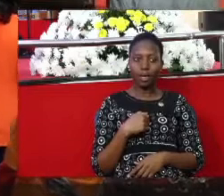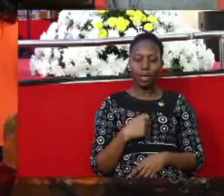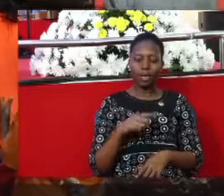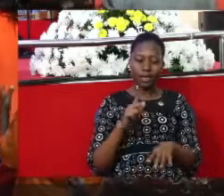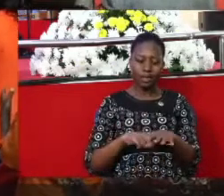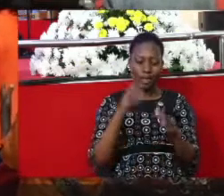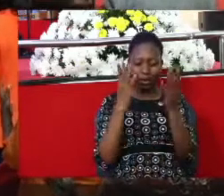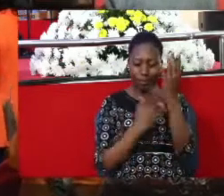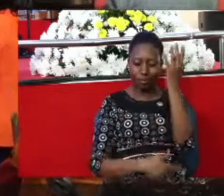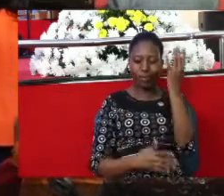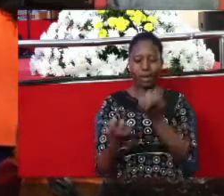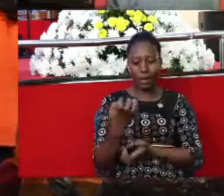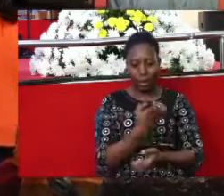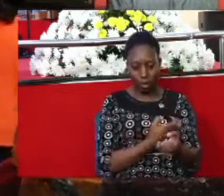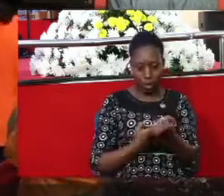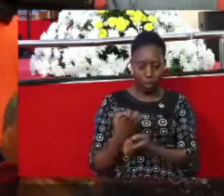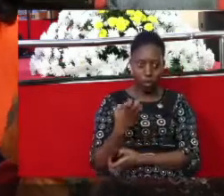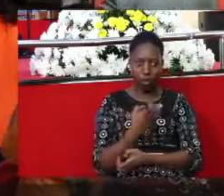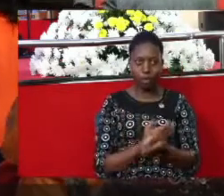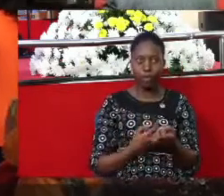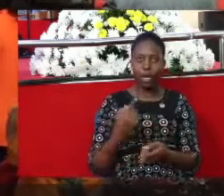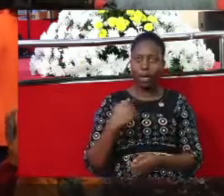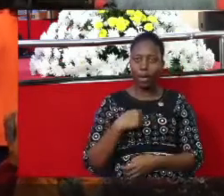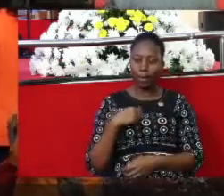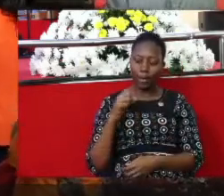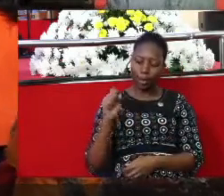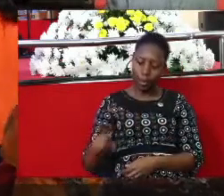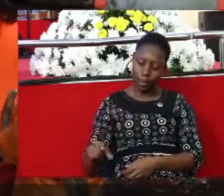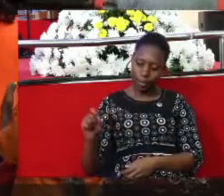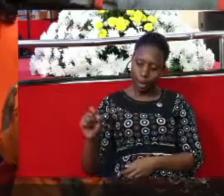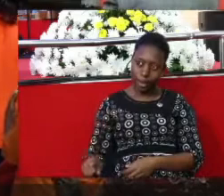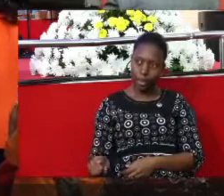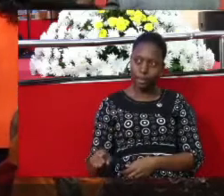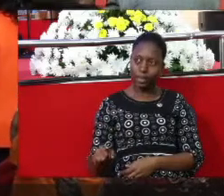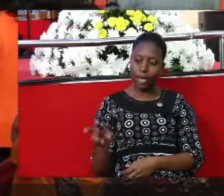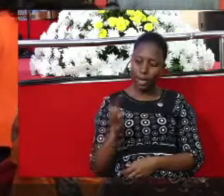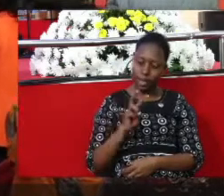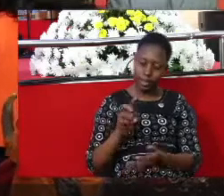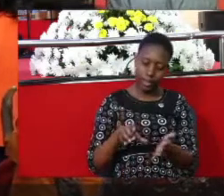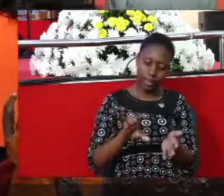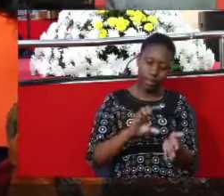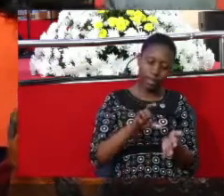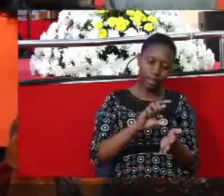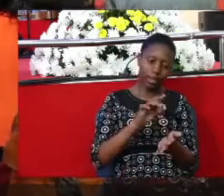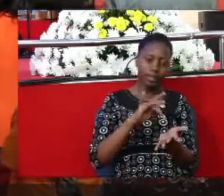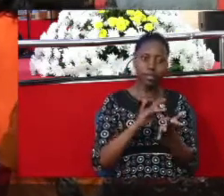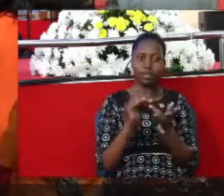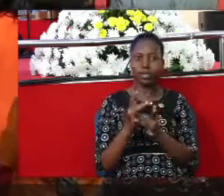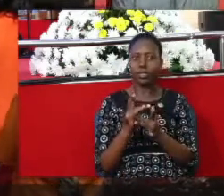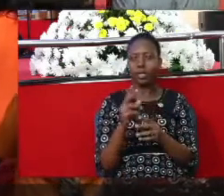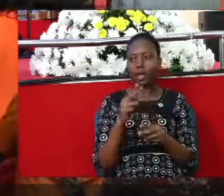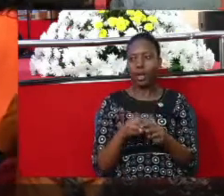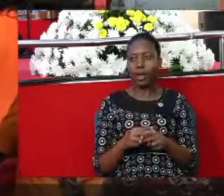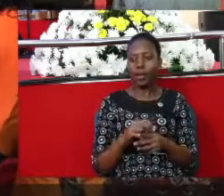economy. I will sow my seed and will have an increase in Jesus' name.